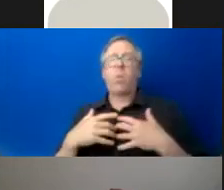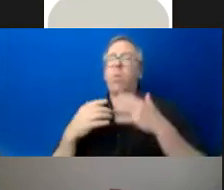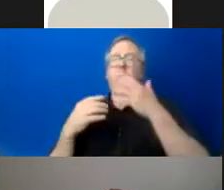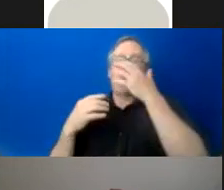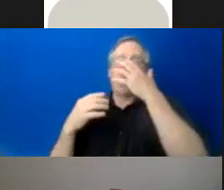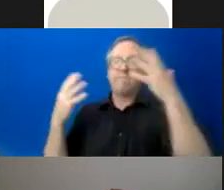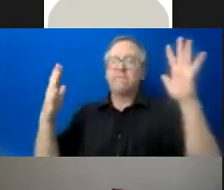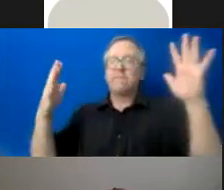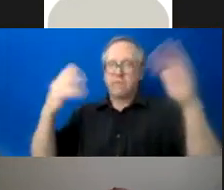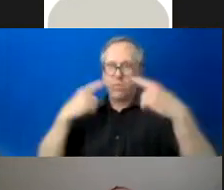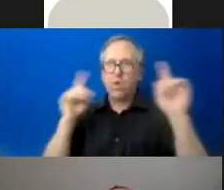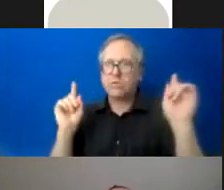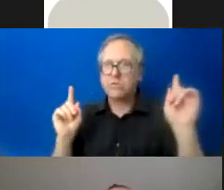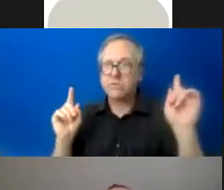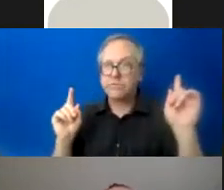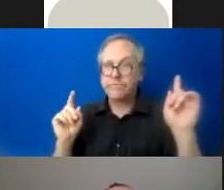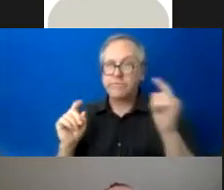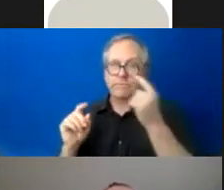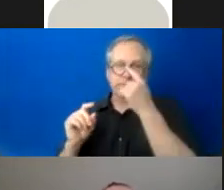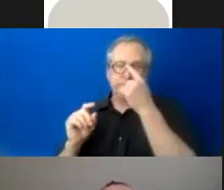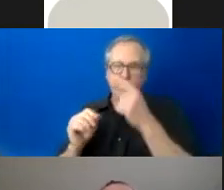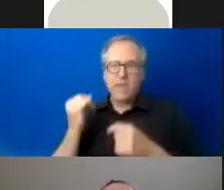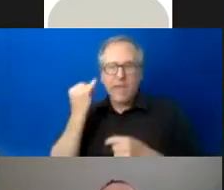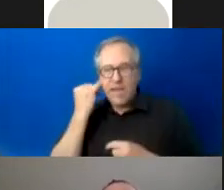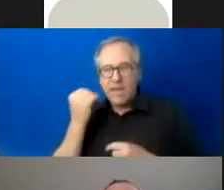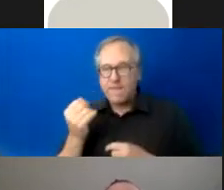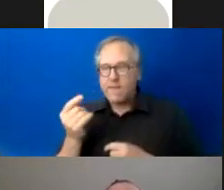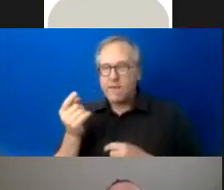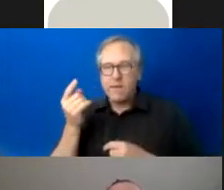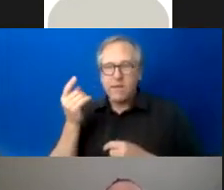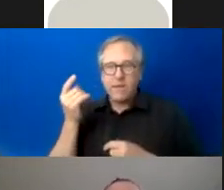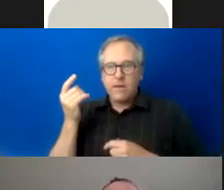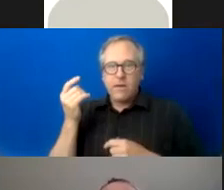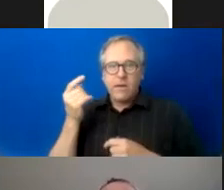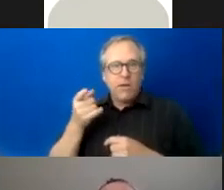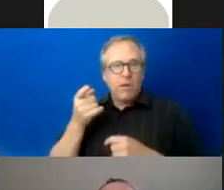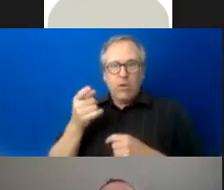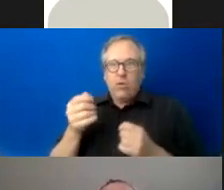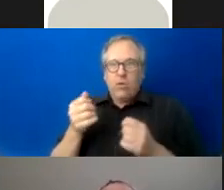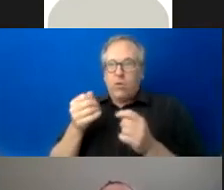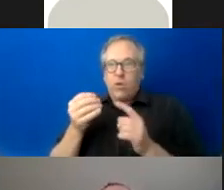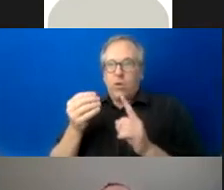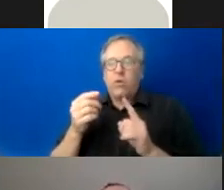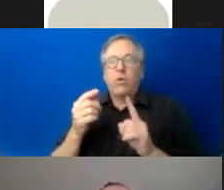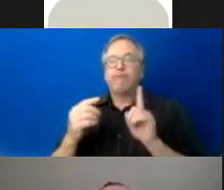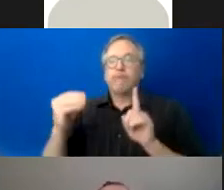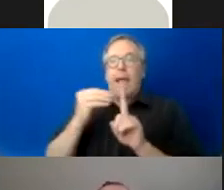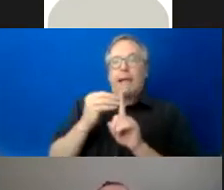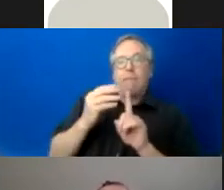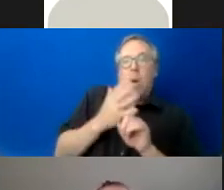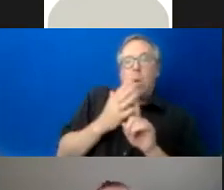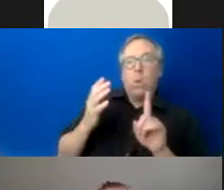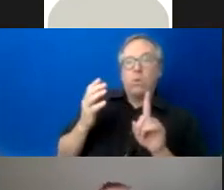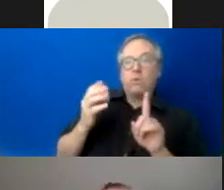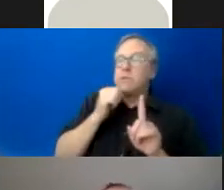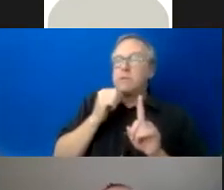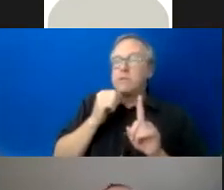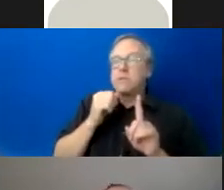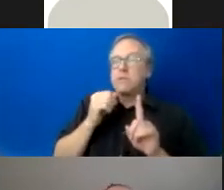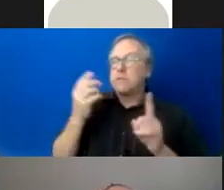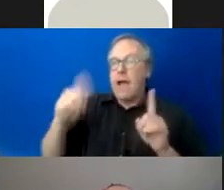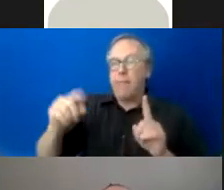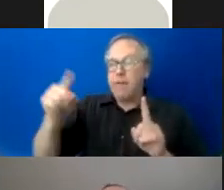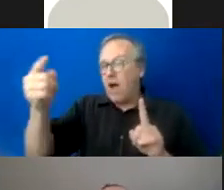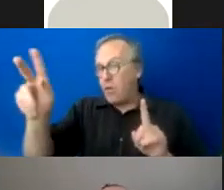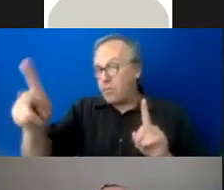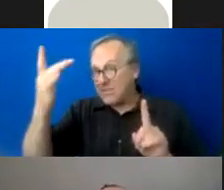COVID vaccine. If you have a chance, if you unfortunately have the chance of being exposed to COVID, you don't have to quarantine afterwards. There is